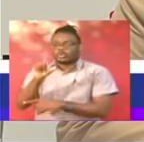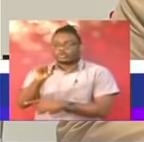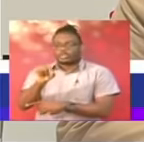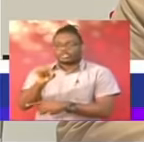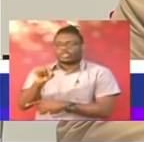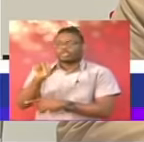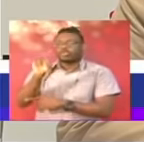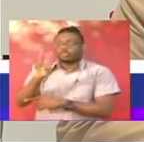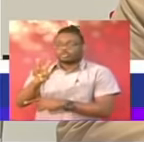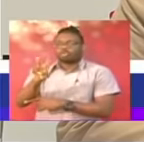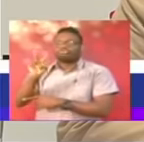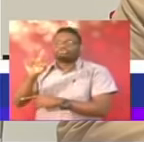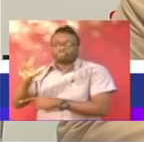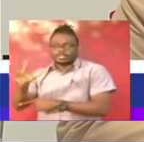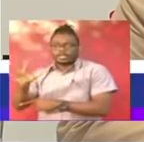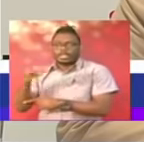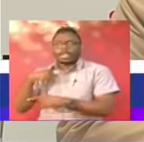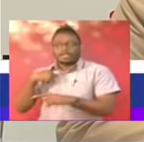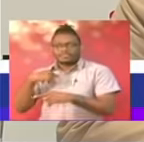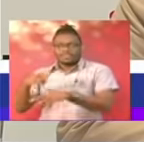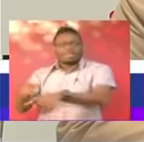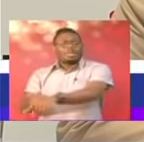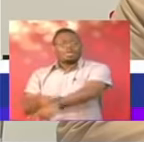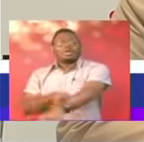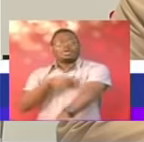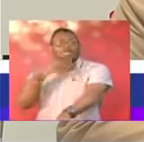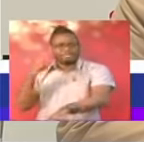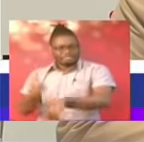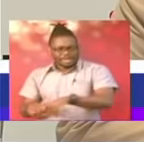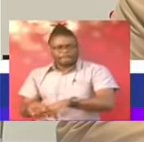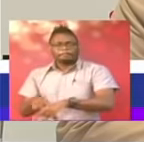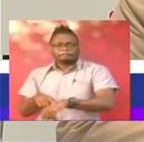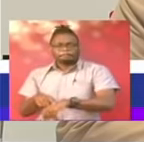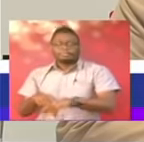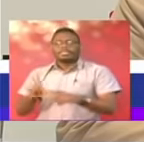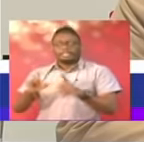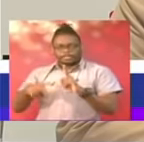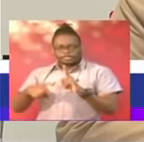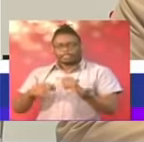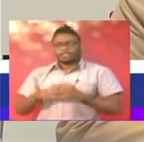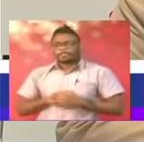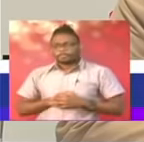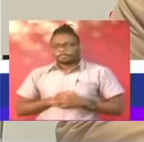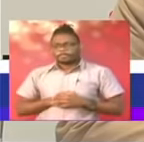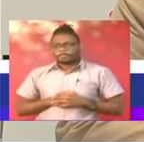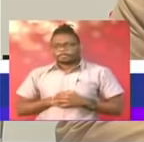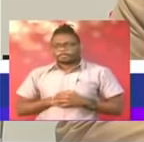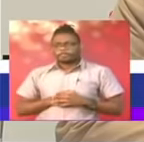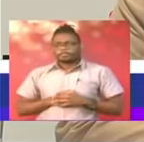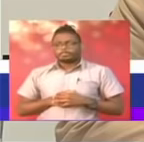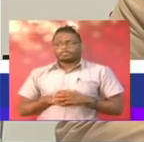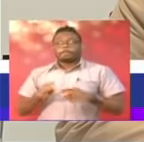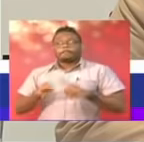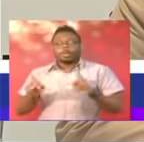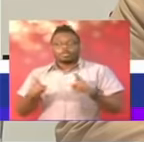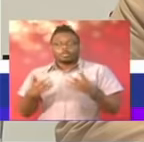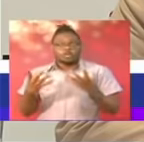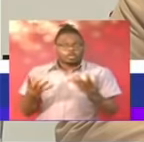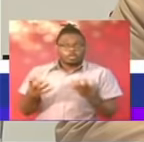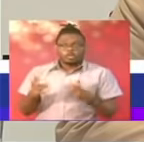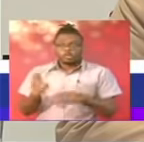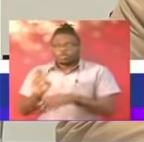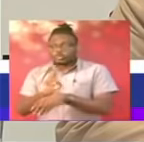a good expiration window within which to work. Of course, we would very much like to have all of those utilized long before that